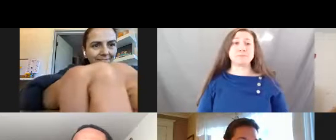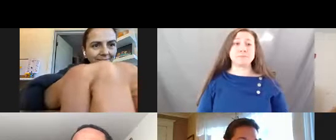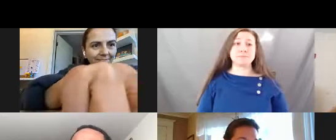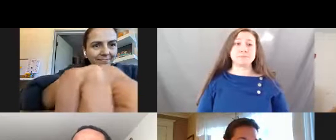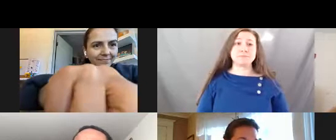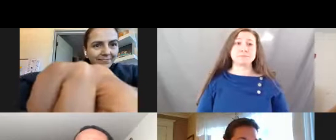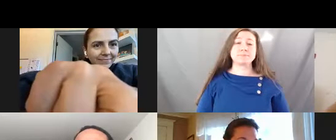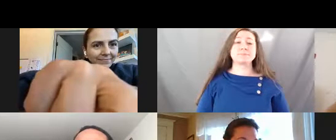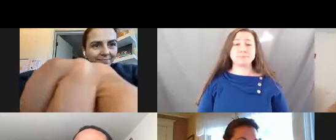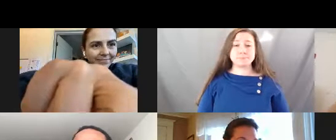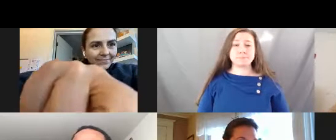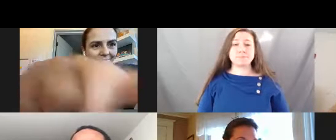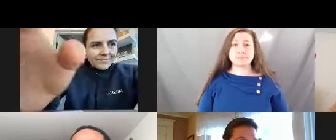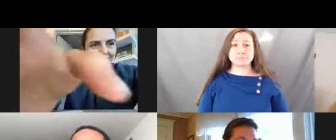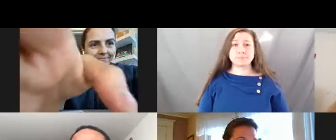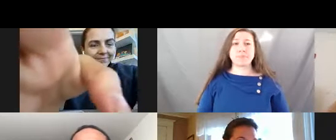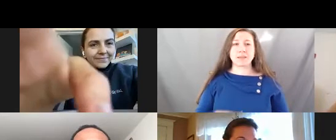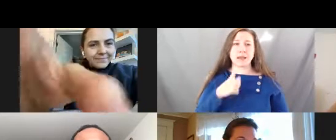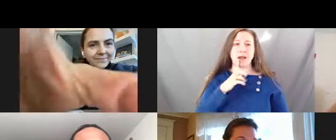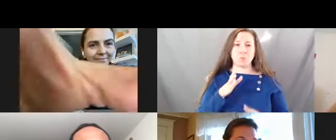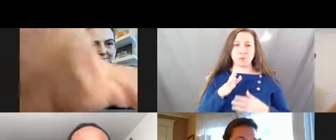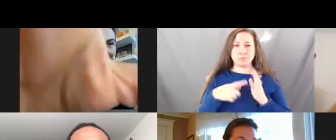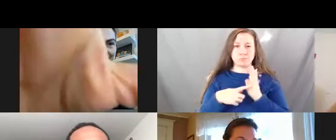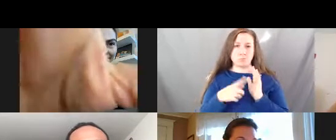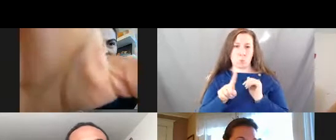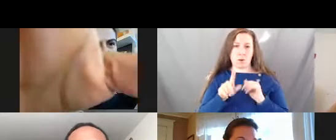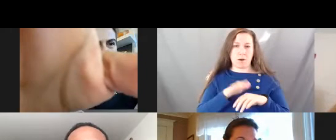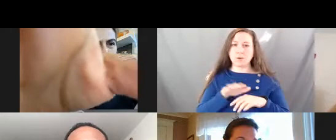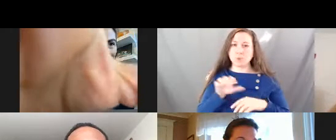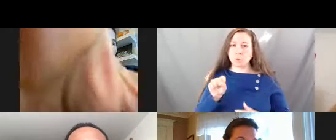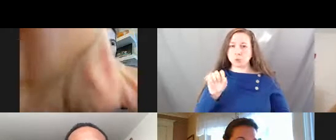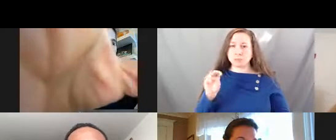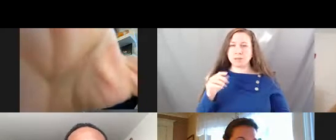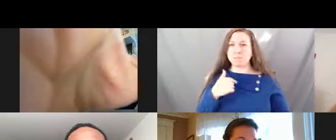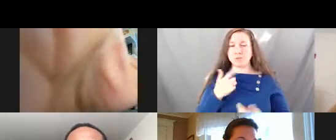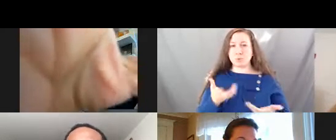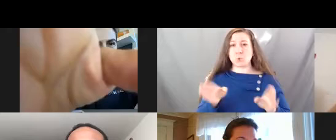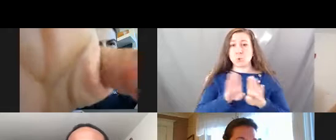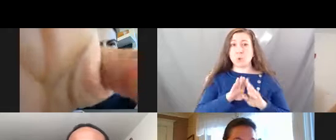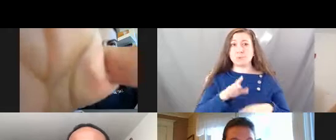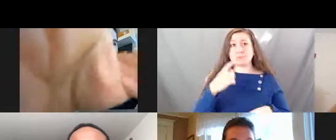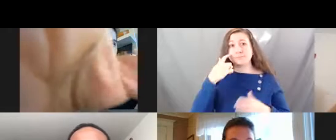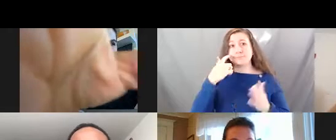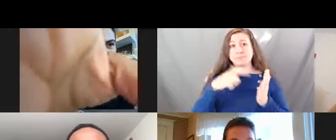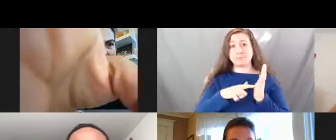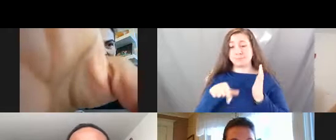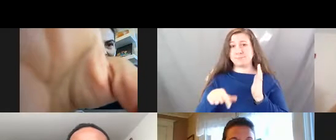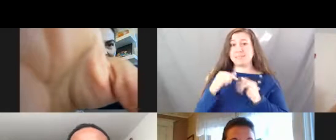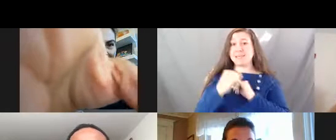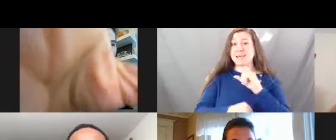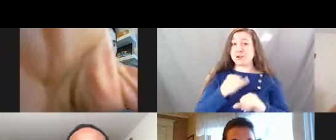I'll share where you can get those on social media, but as a closing, I want to recognize this is International Education